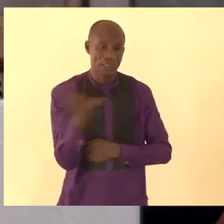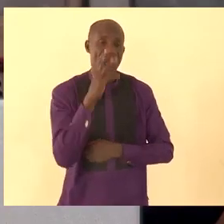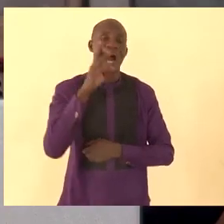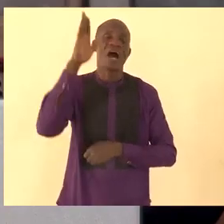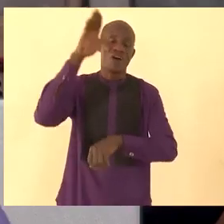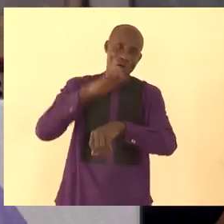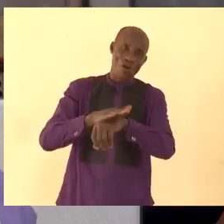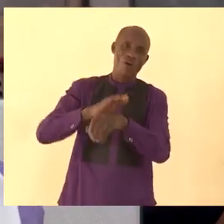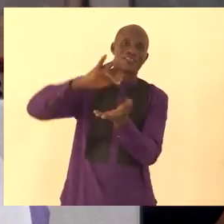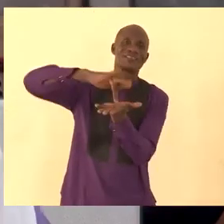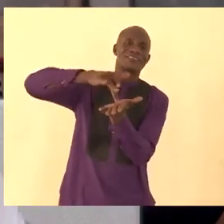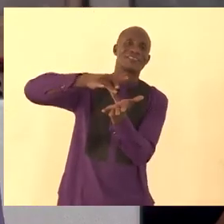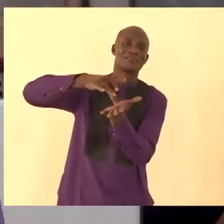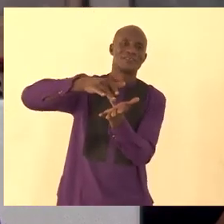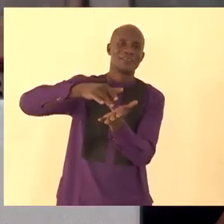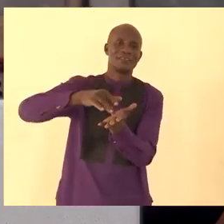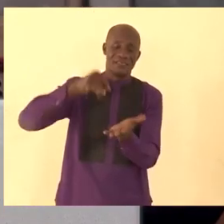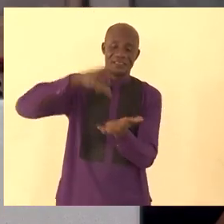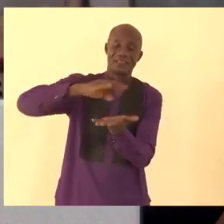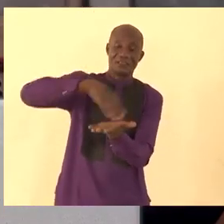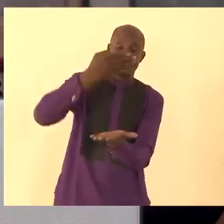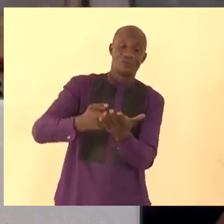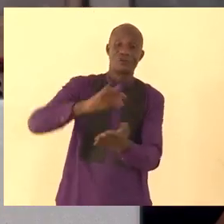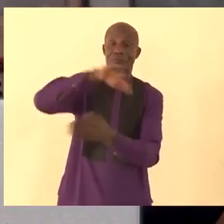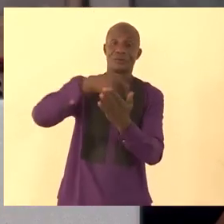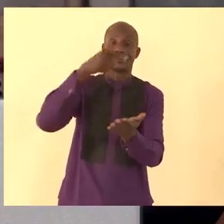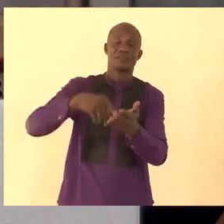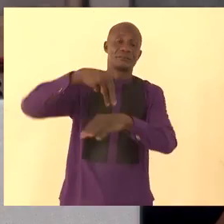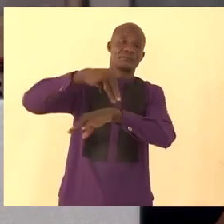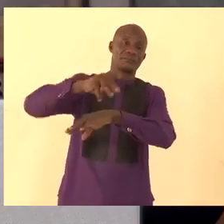drugs, I just said, it just confirms all this message now.